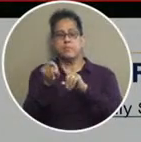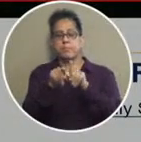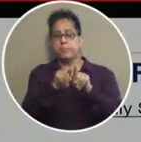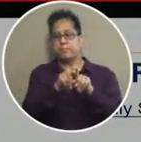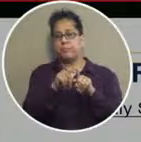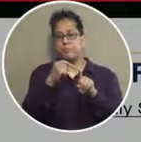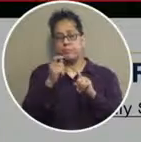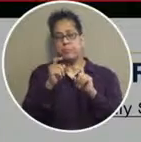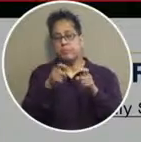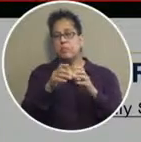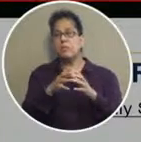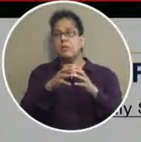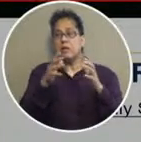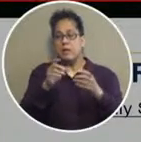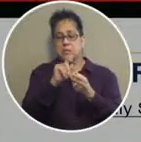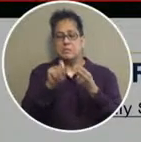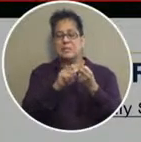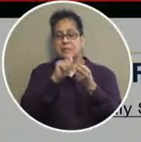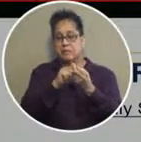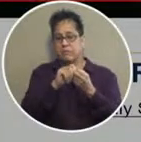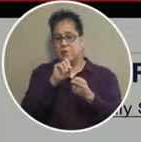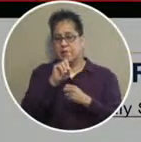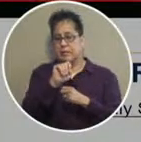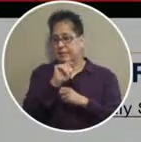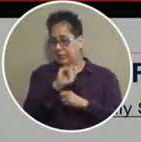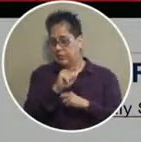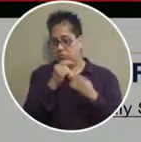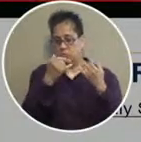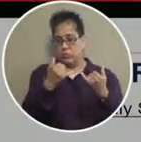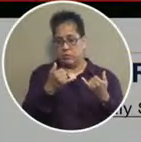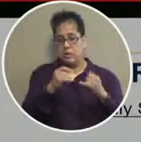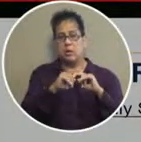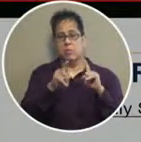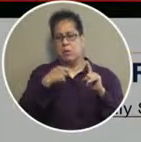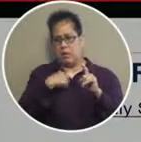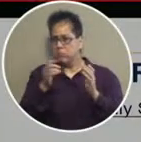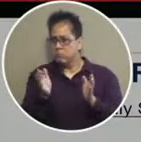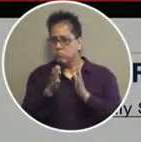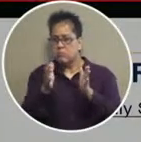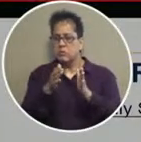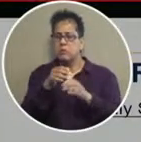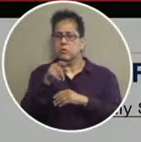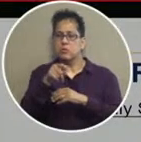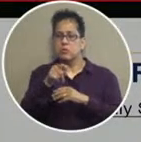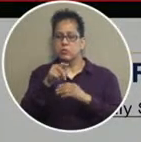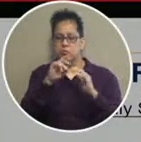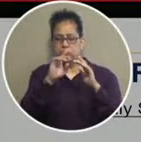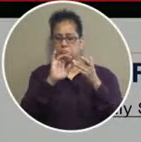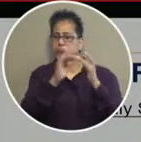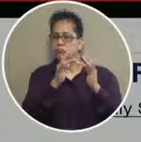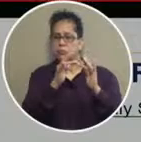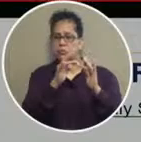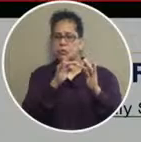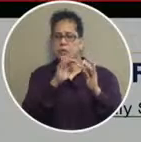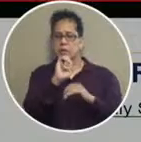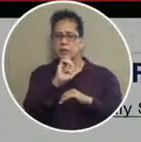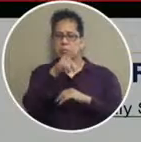you a lot of very specific details today, but I encourage you to visit